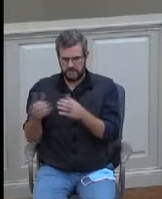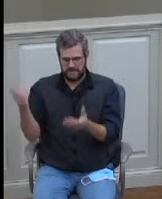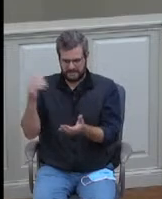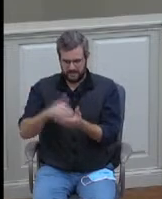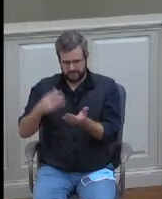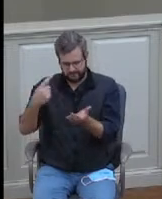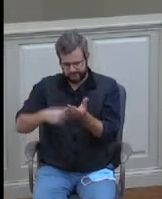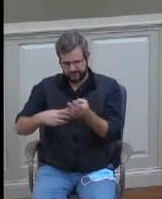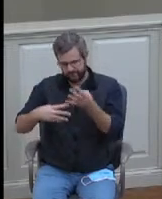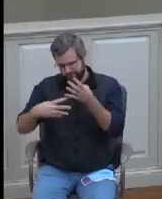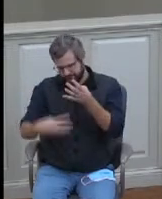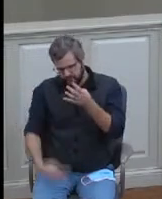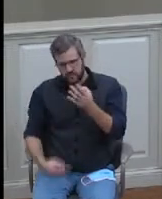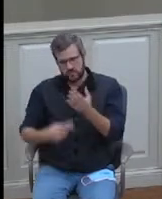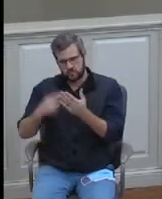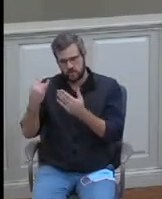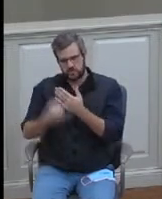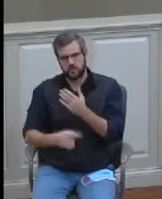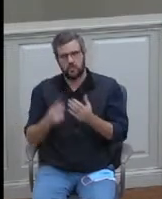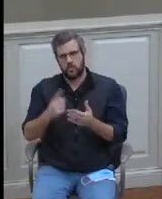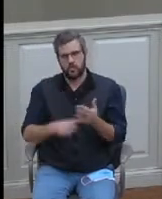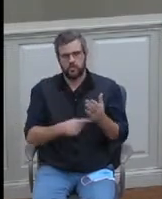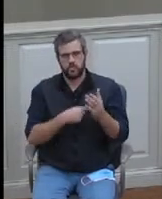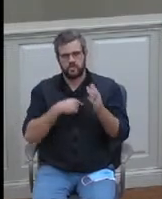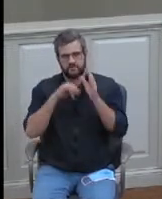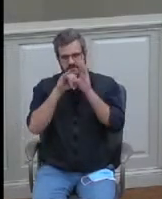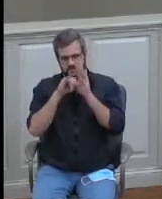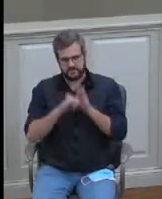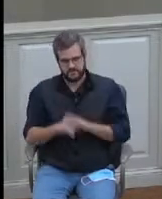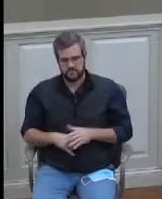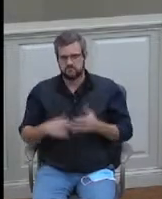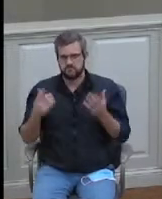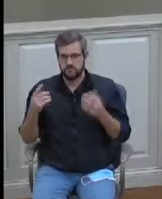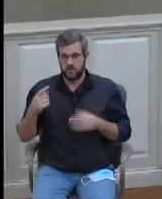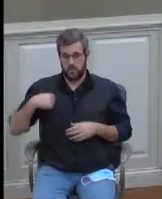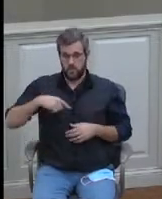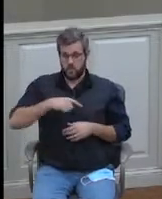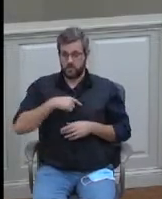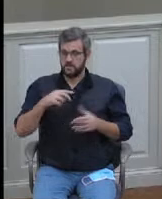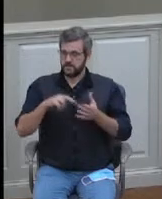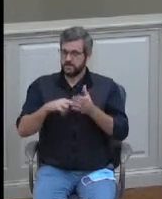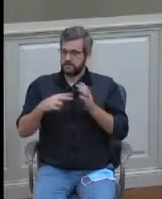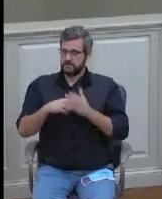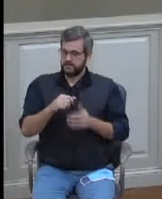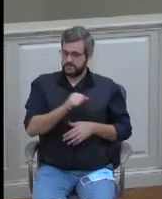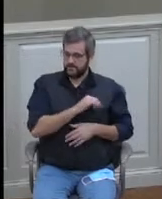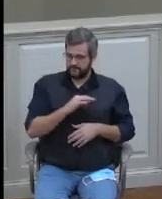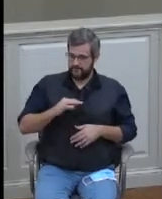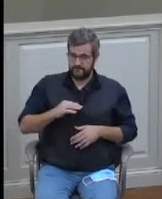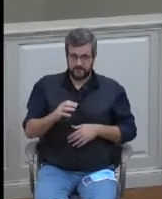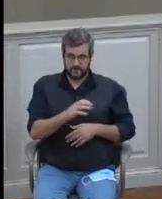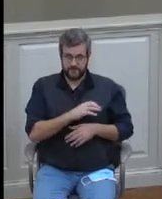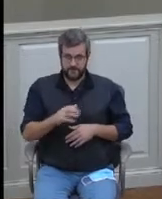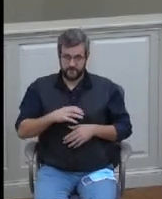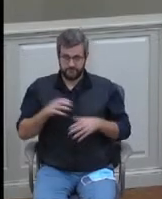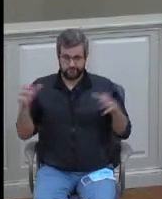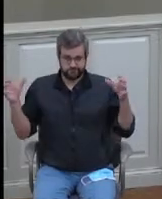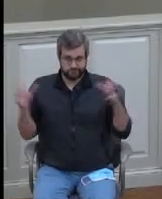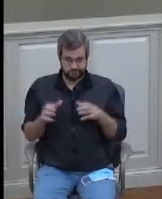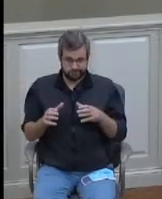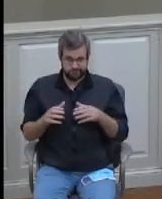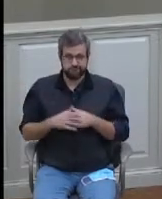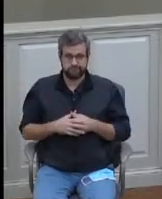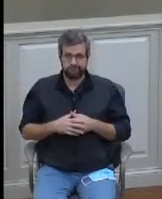projects and long list of things that we've identified and historically. And I say we, meaning staff and the commission as a group. And